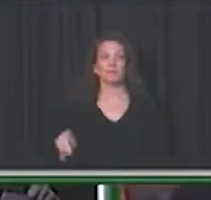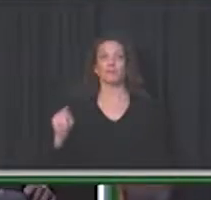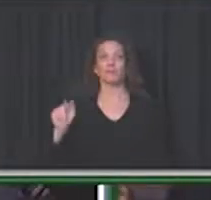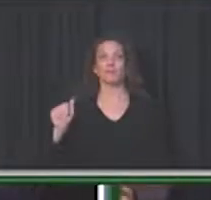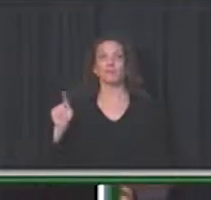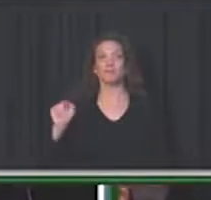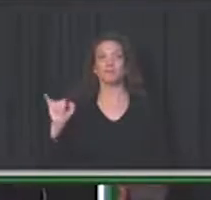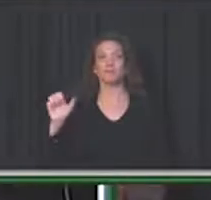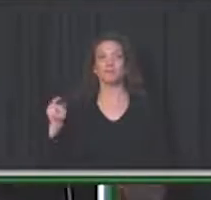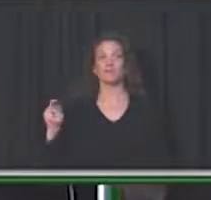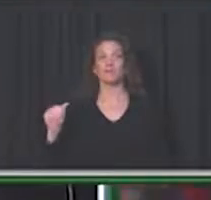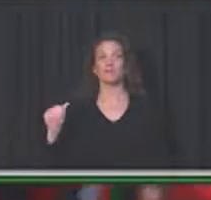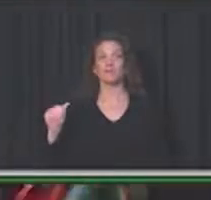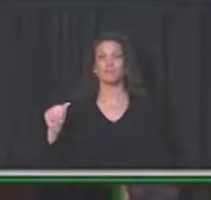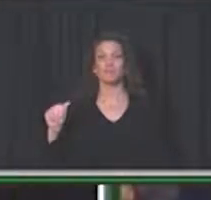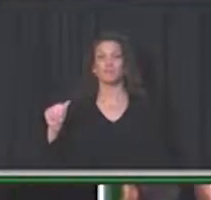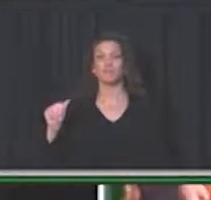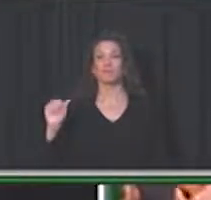Tatiana Pertenko.